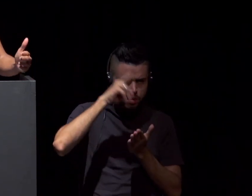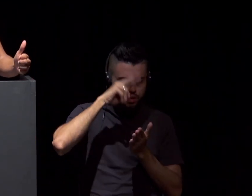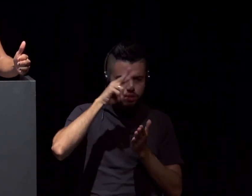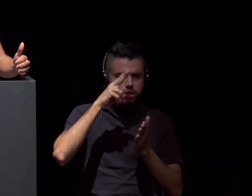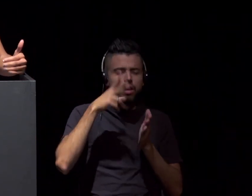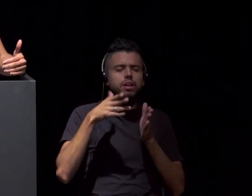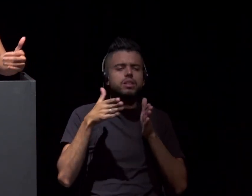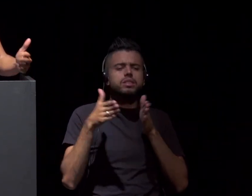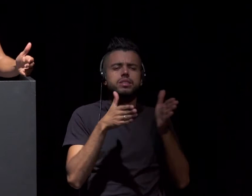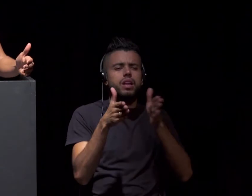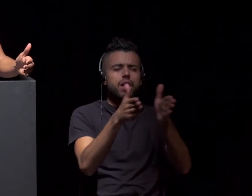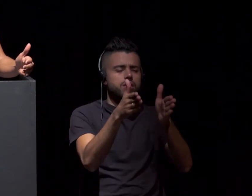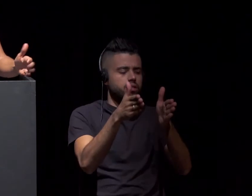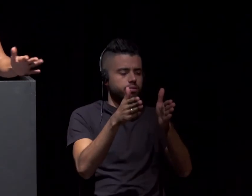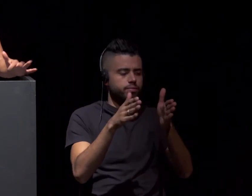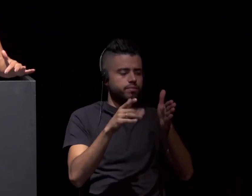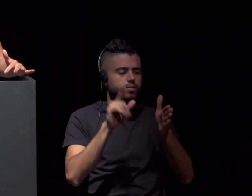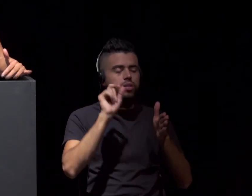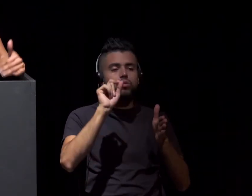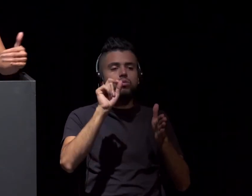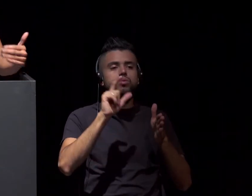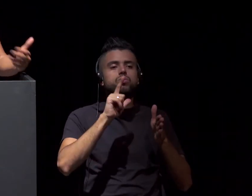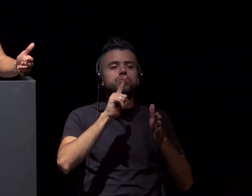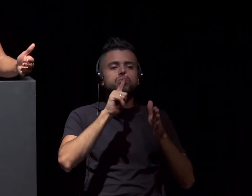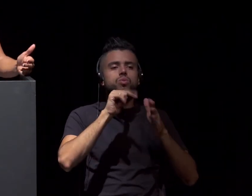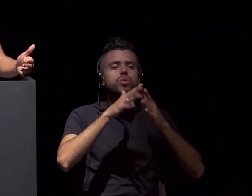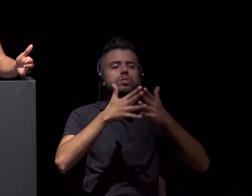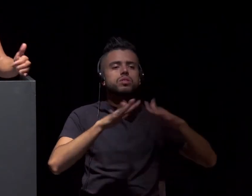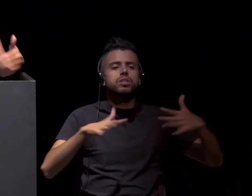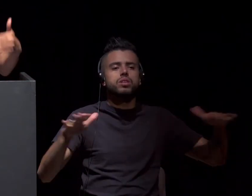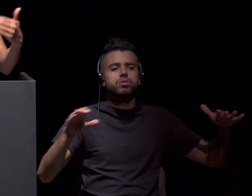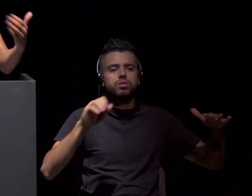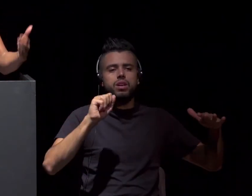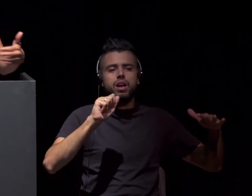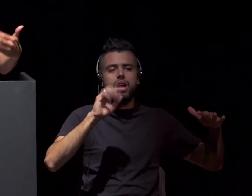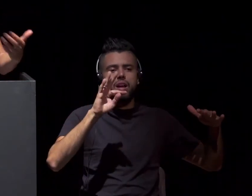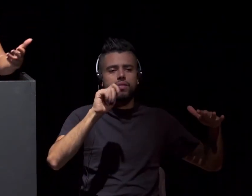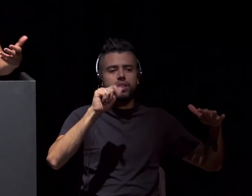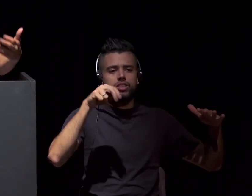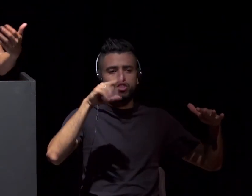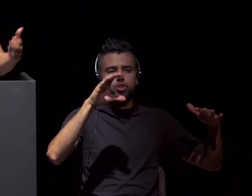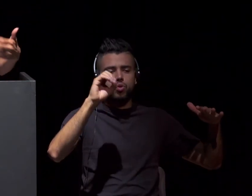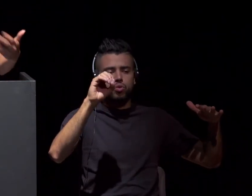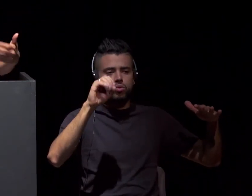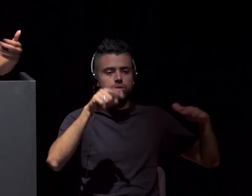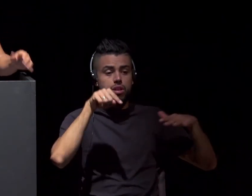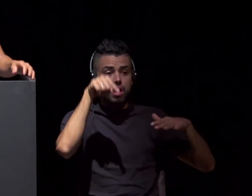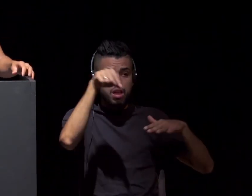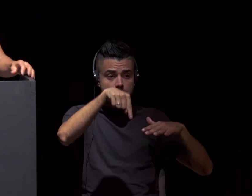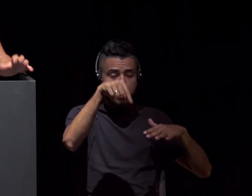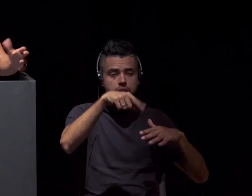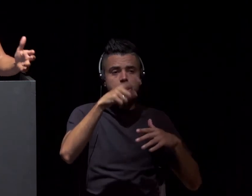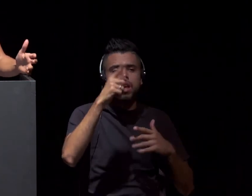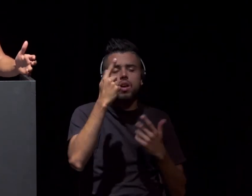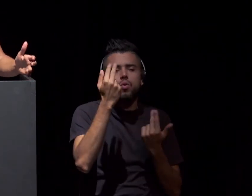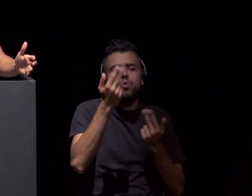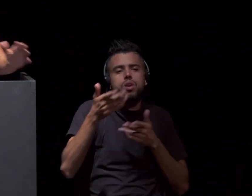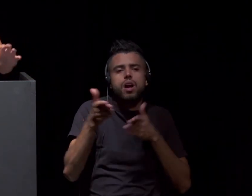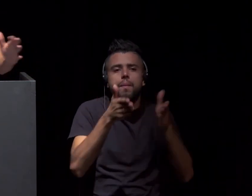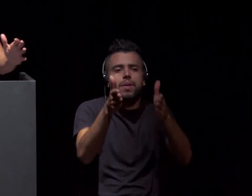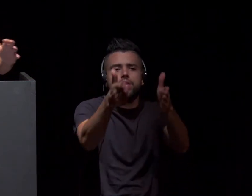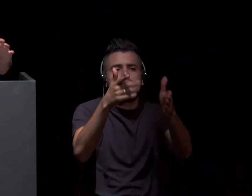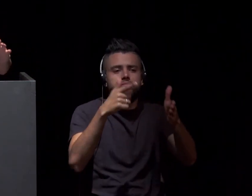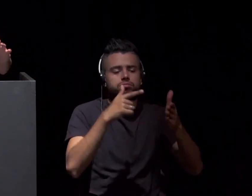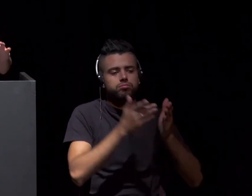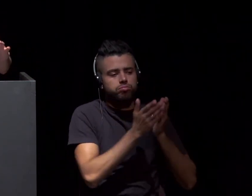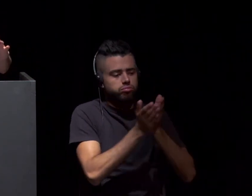of which I mean to speak. And Roadworks, as you may have seen, were also the artworks